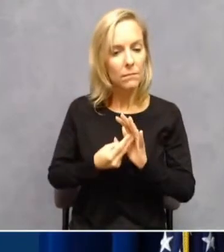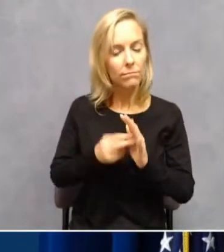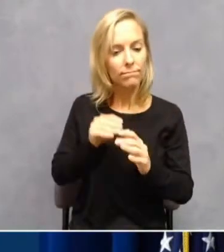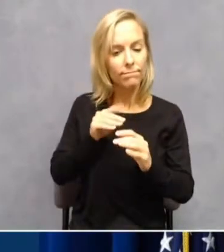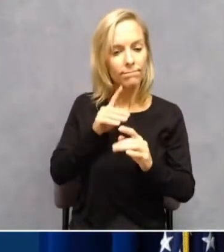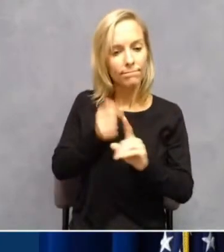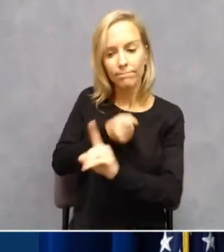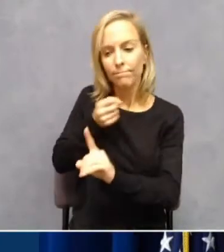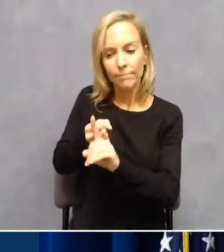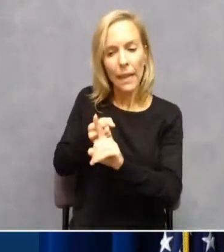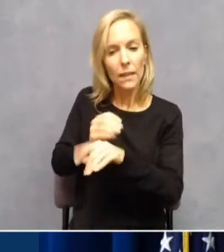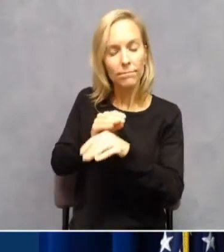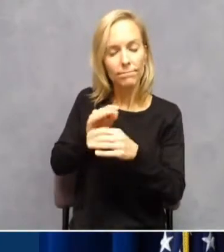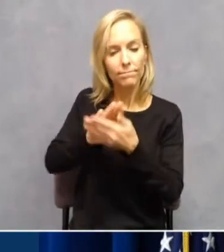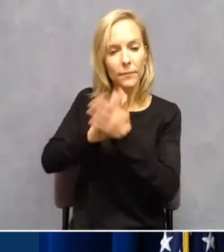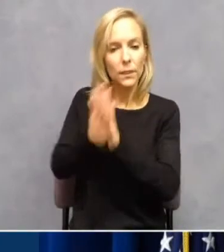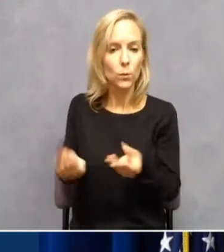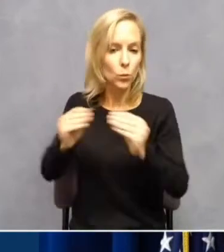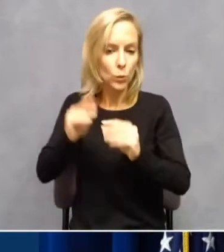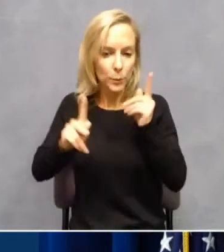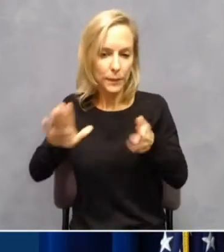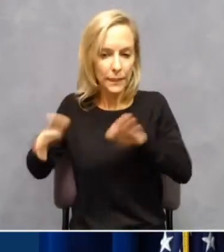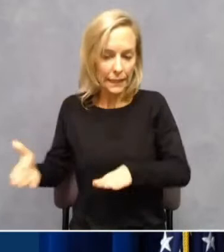today we have lost